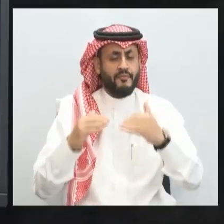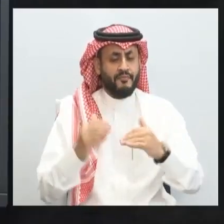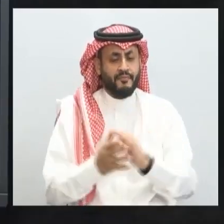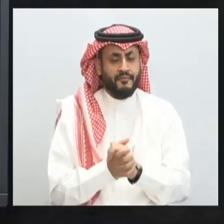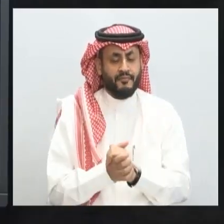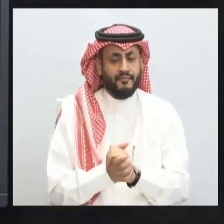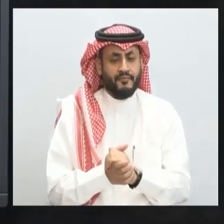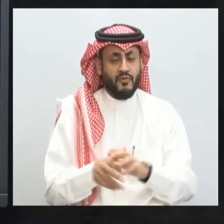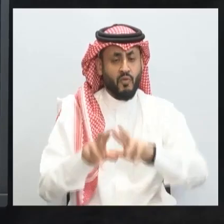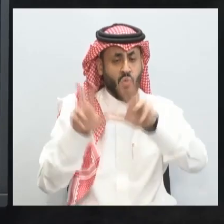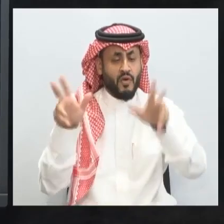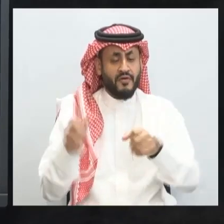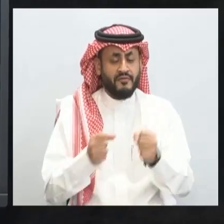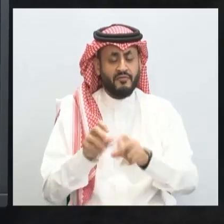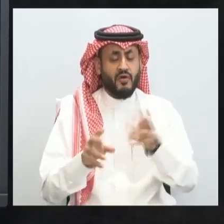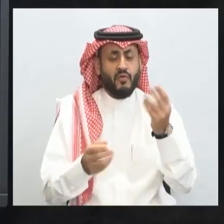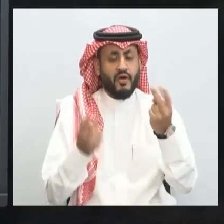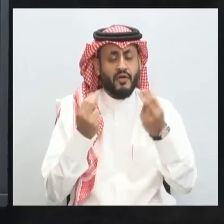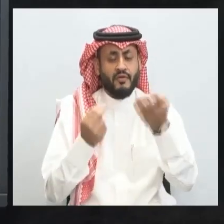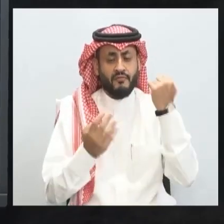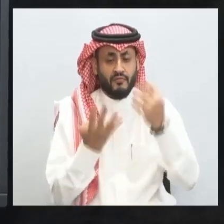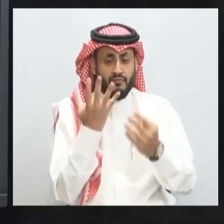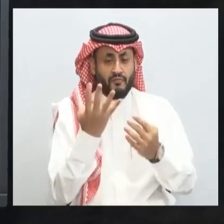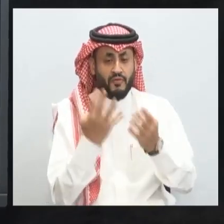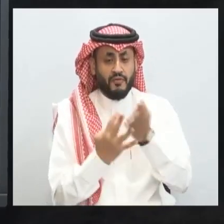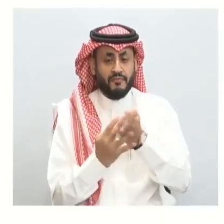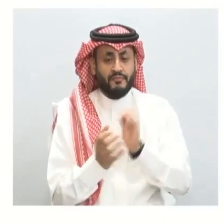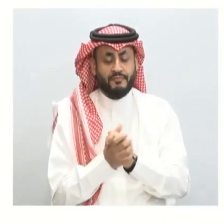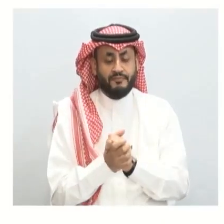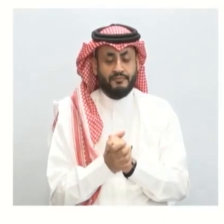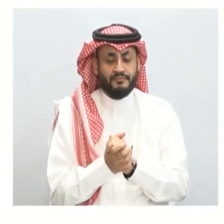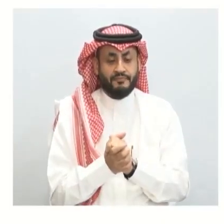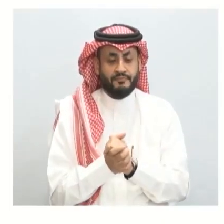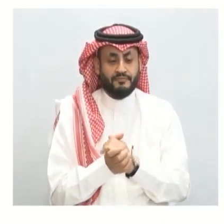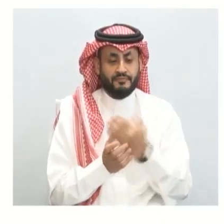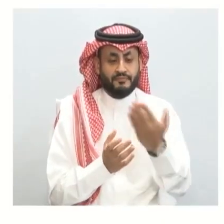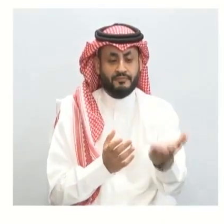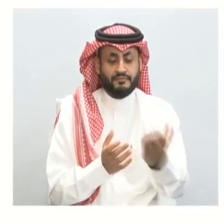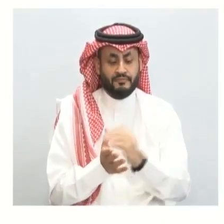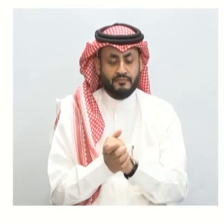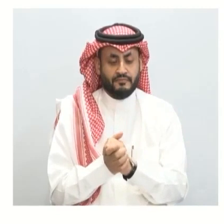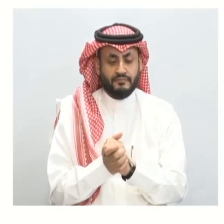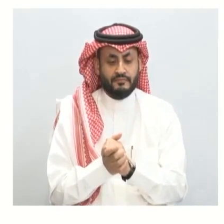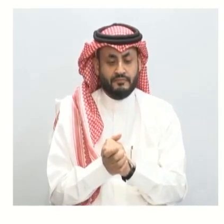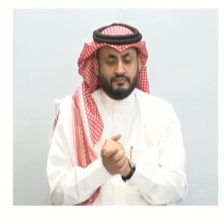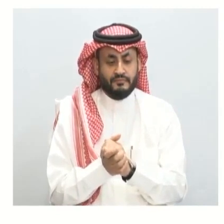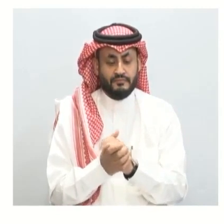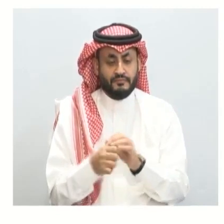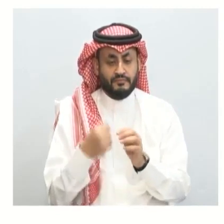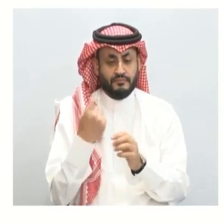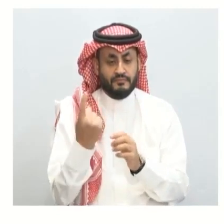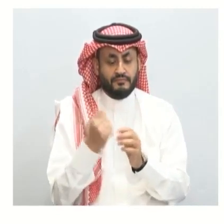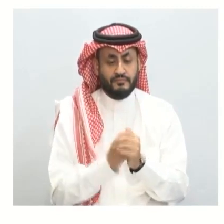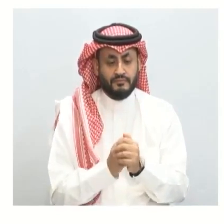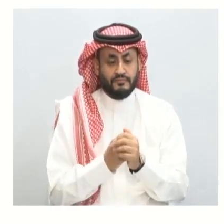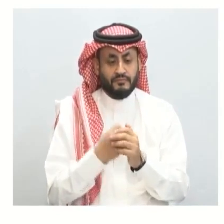main revision for what we took in our four units. Now we're going to complete what we have here. We of course have unit one, which is